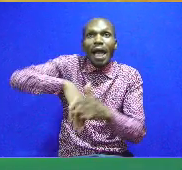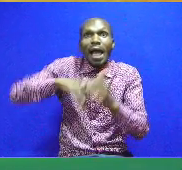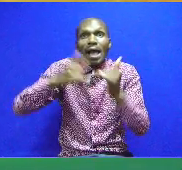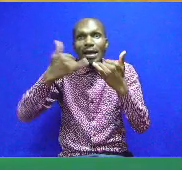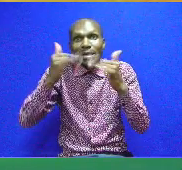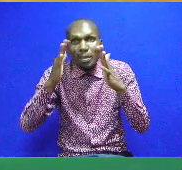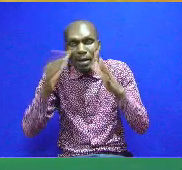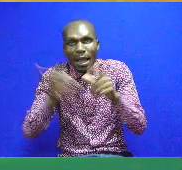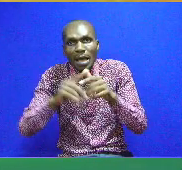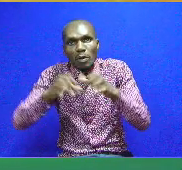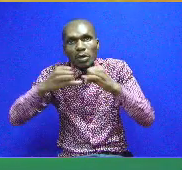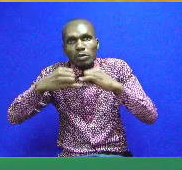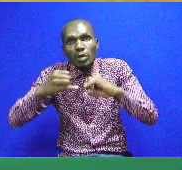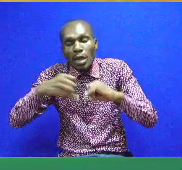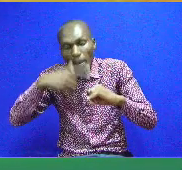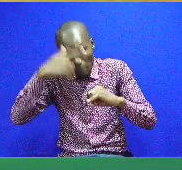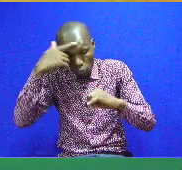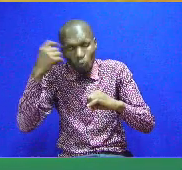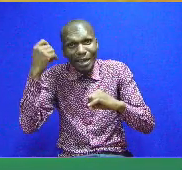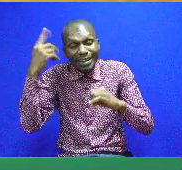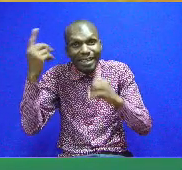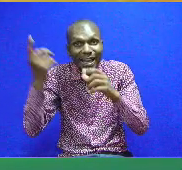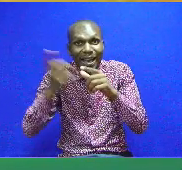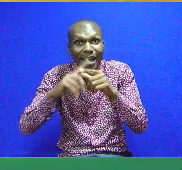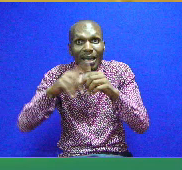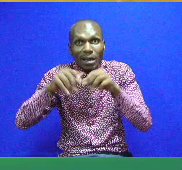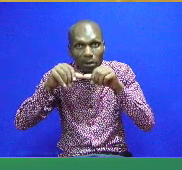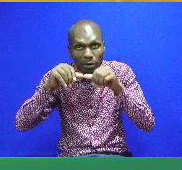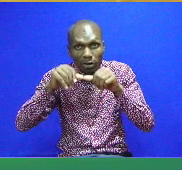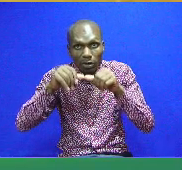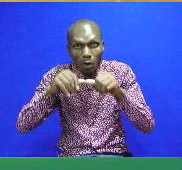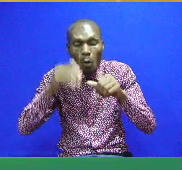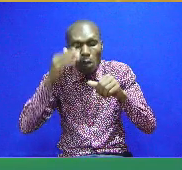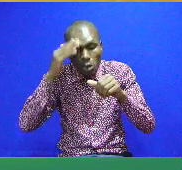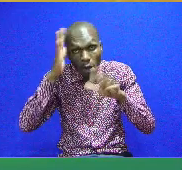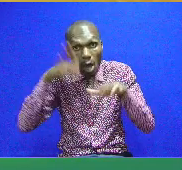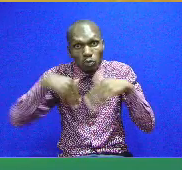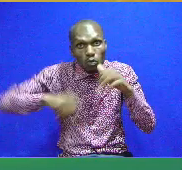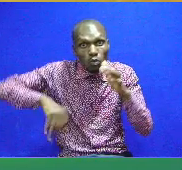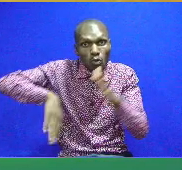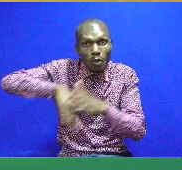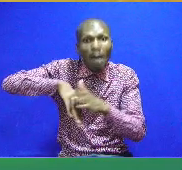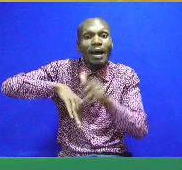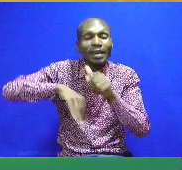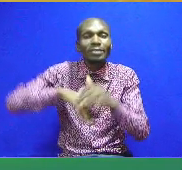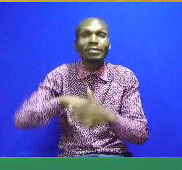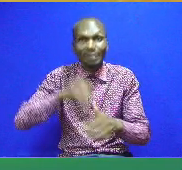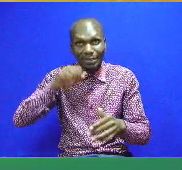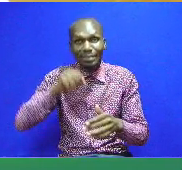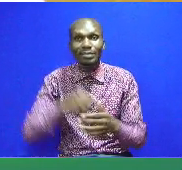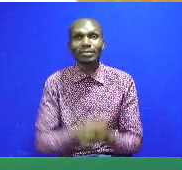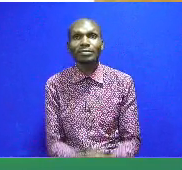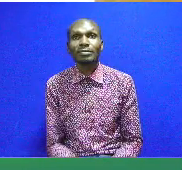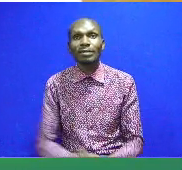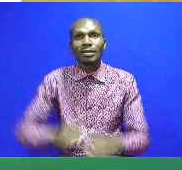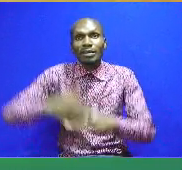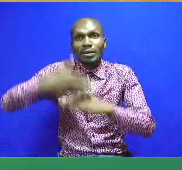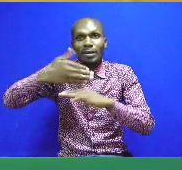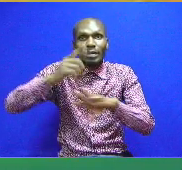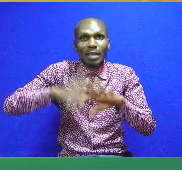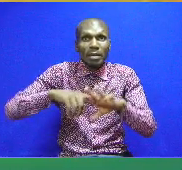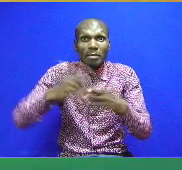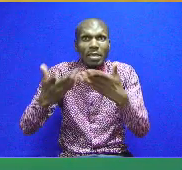So tutajaribu, sasa tunajua watalala chini, tunajua vinadu. So we know how to handle situation kama hizi. So next season maybe itakuwa